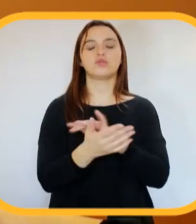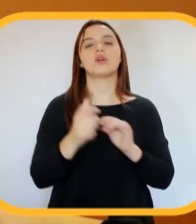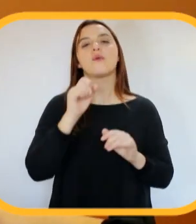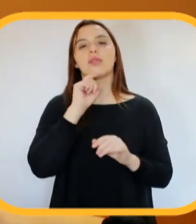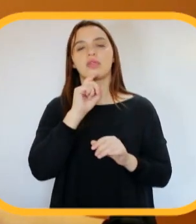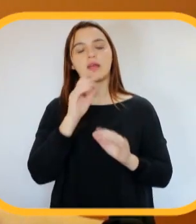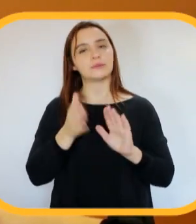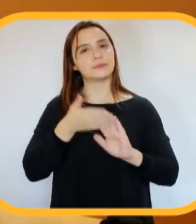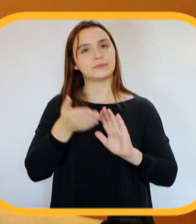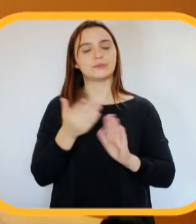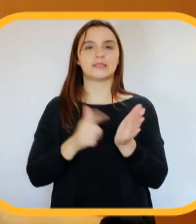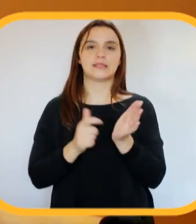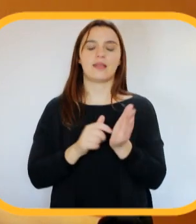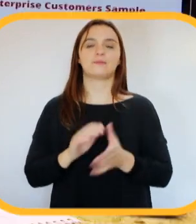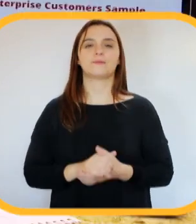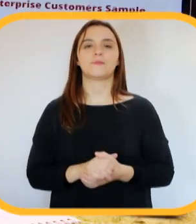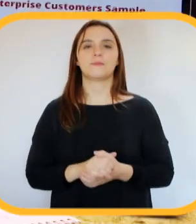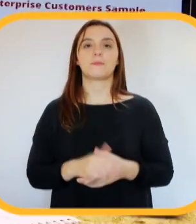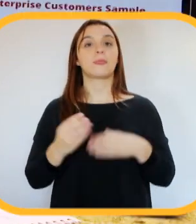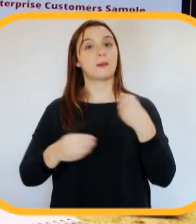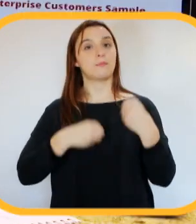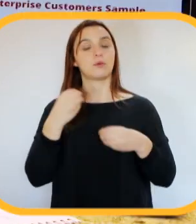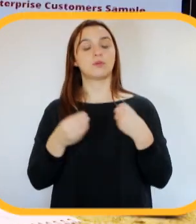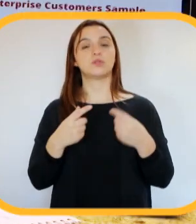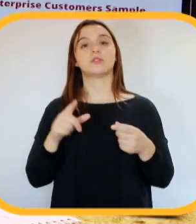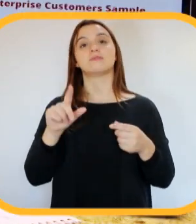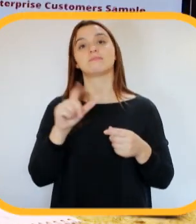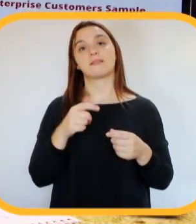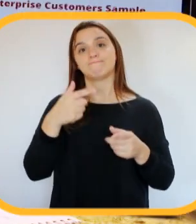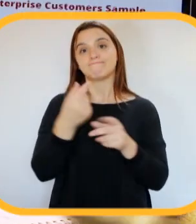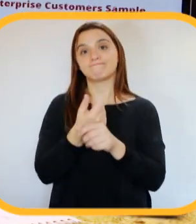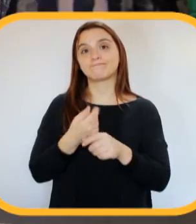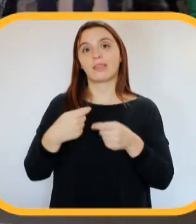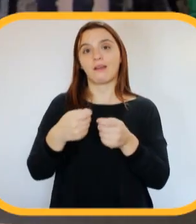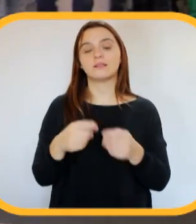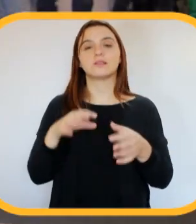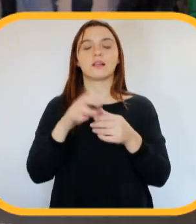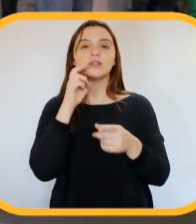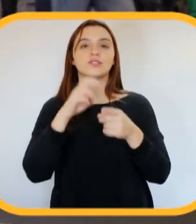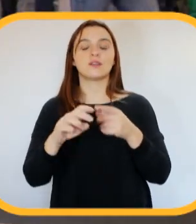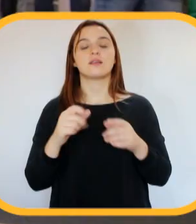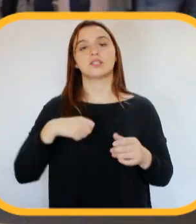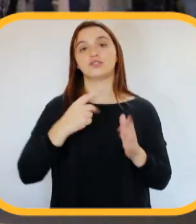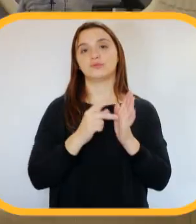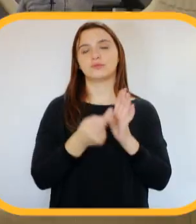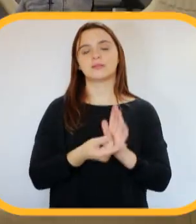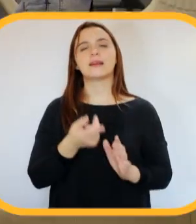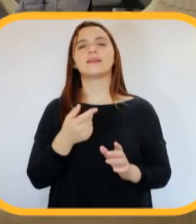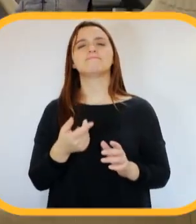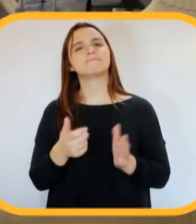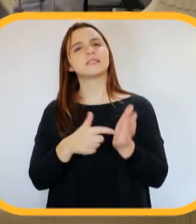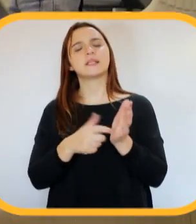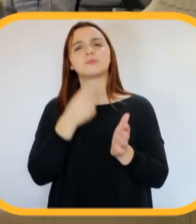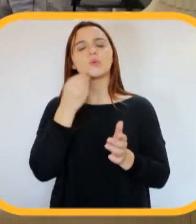actually can go at the speed and the scale that it needs. Além das preocupações com o mercado consumidor de green tech em Portugal, é essencial compreender